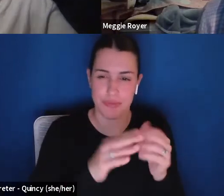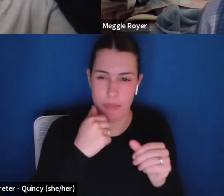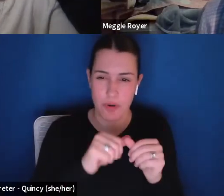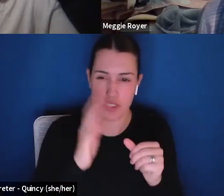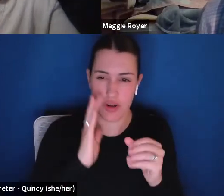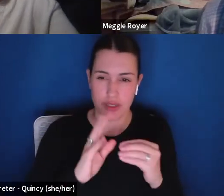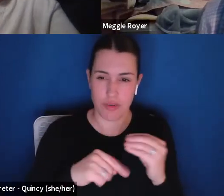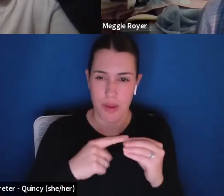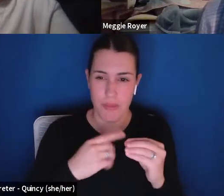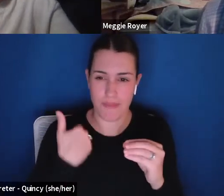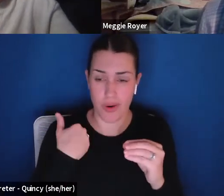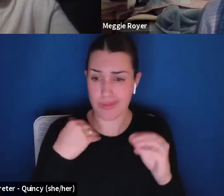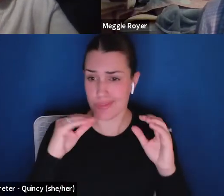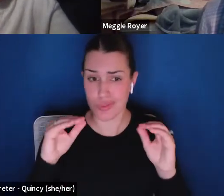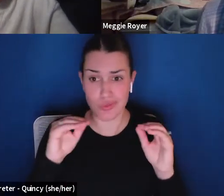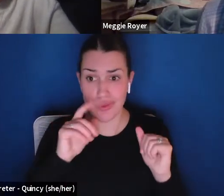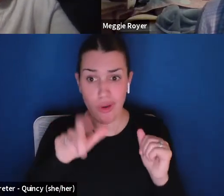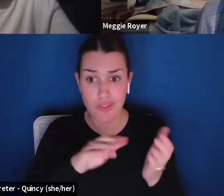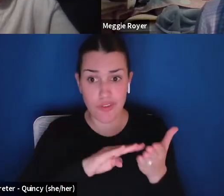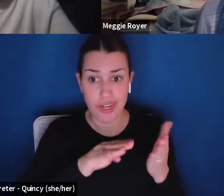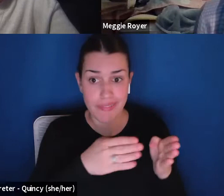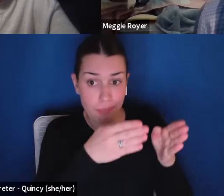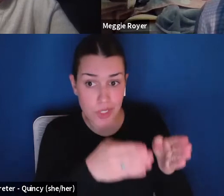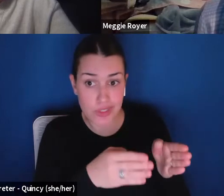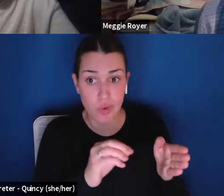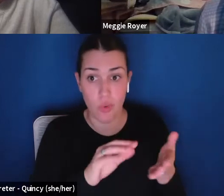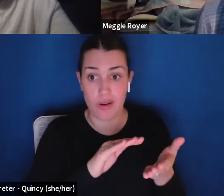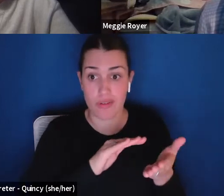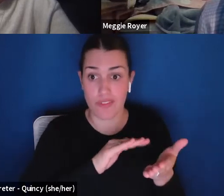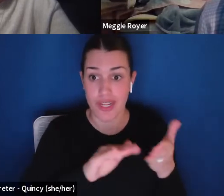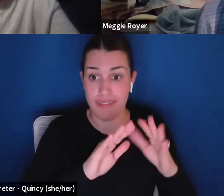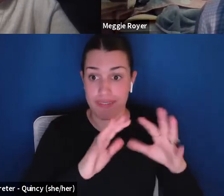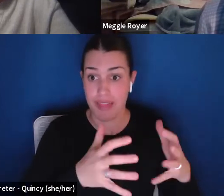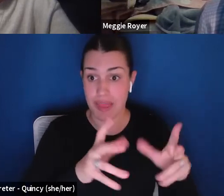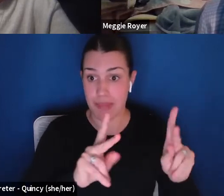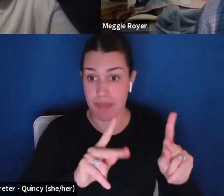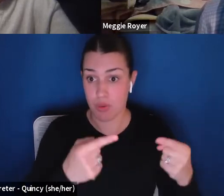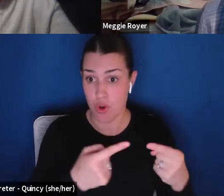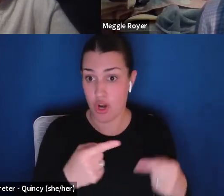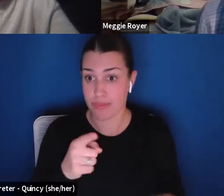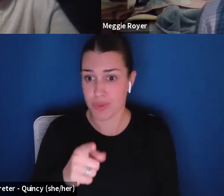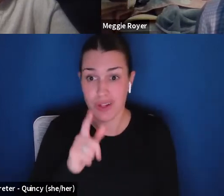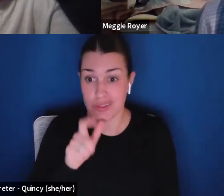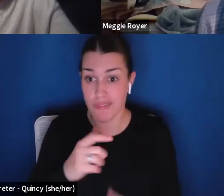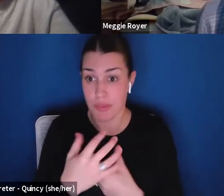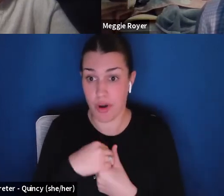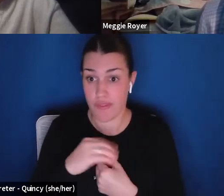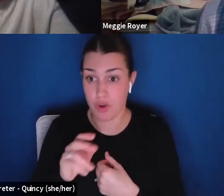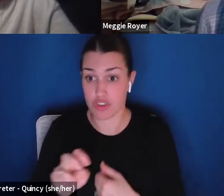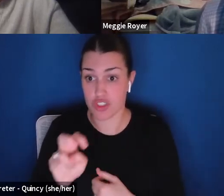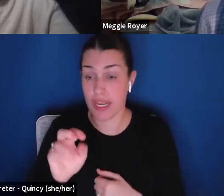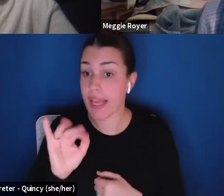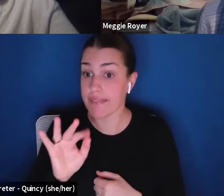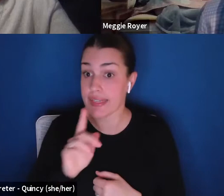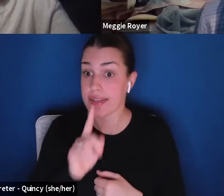don't have to forgive the person or the people who harmed you if you don't want to. That doesn't have to be part of your journey. If it is part of your journey and you